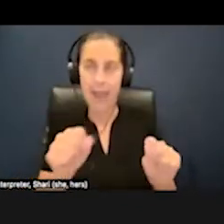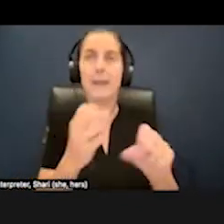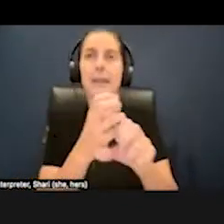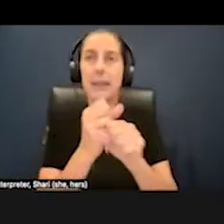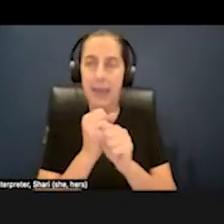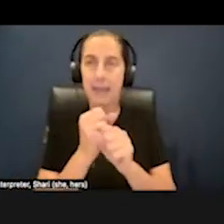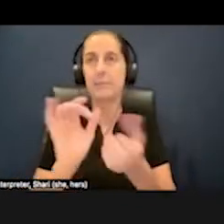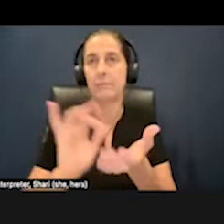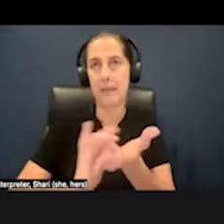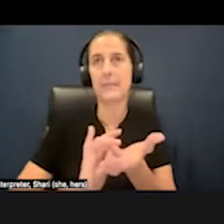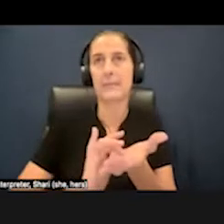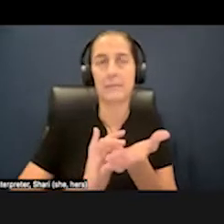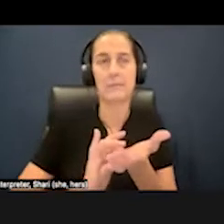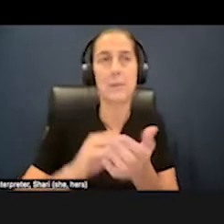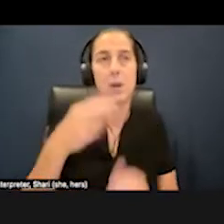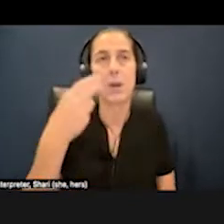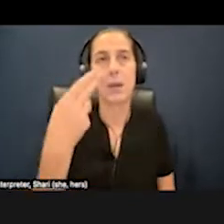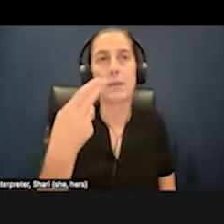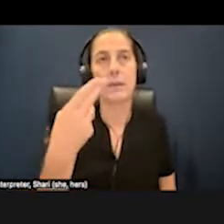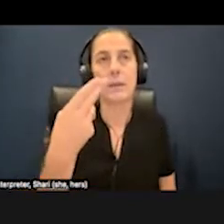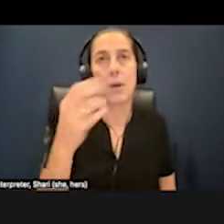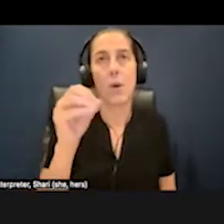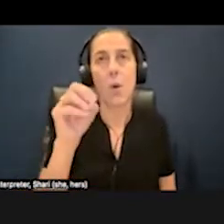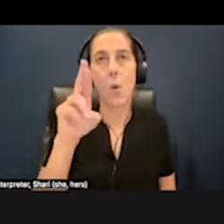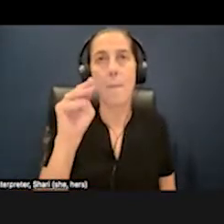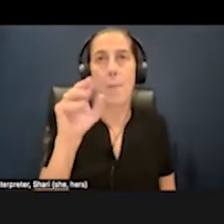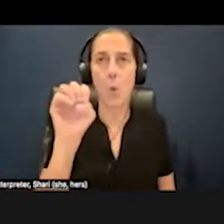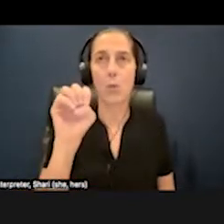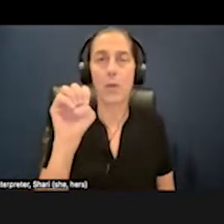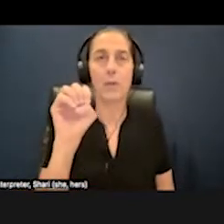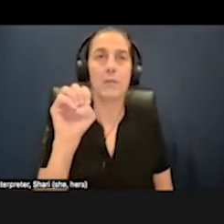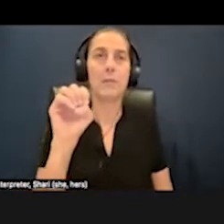therapist letter for it. There is no required,